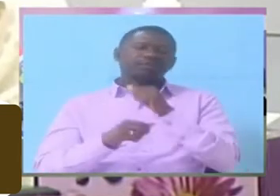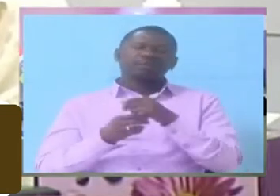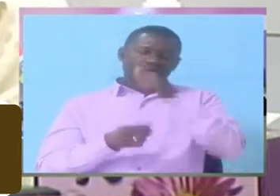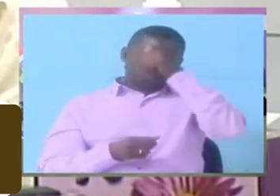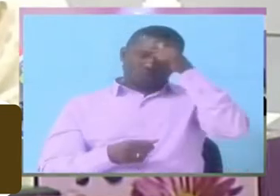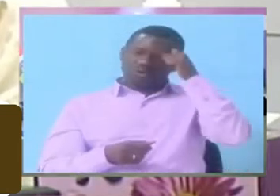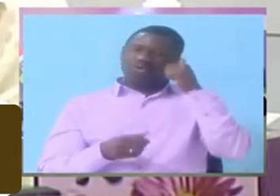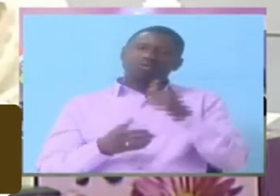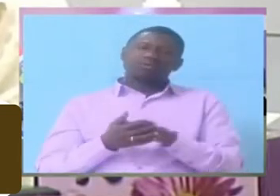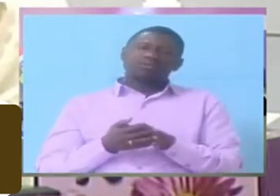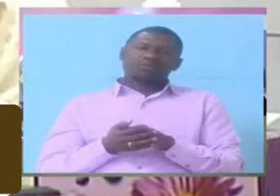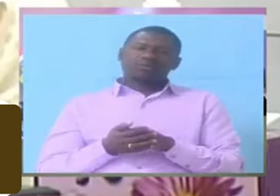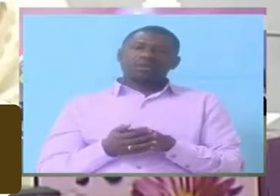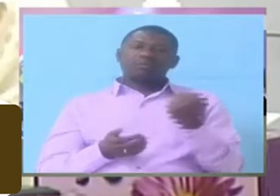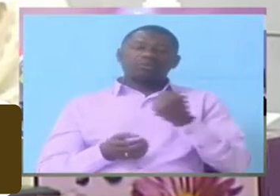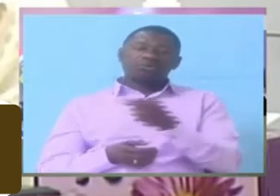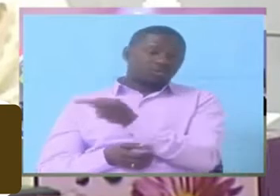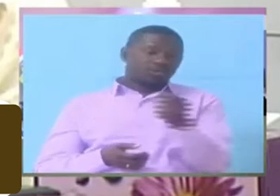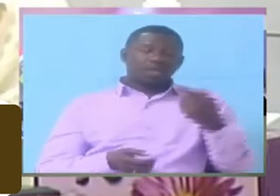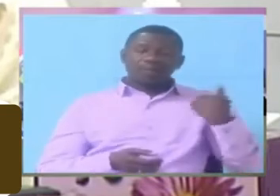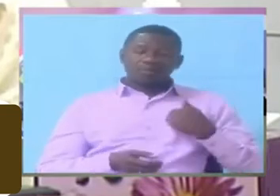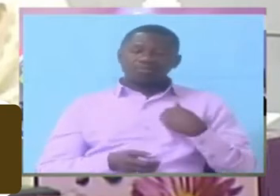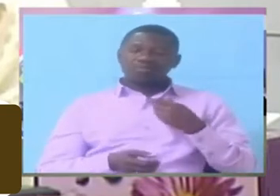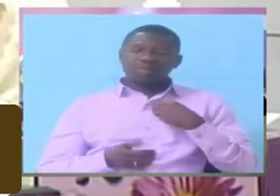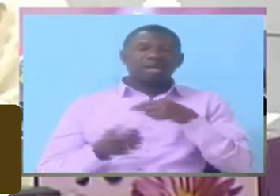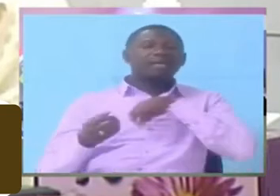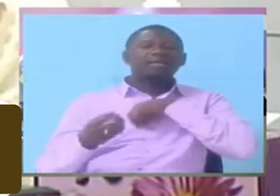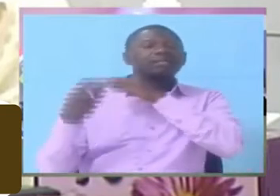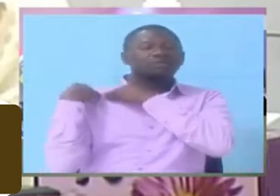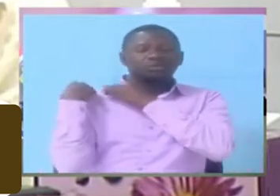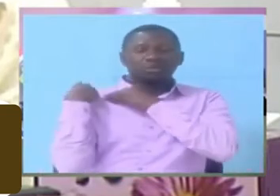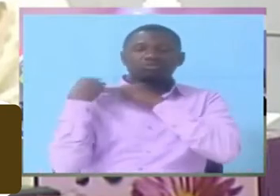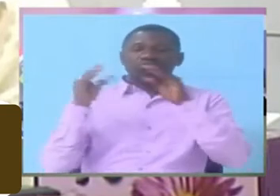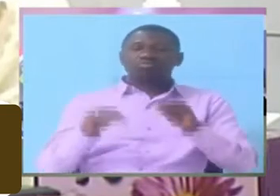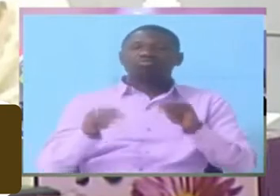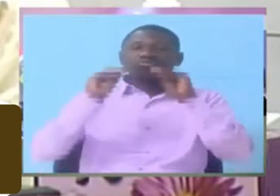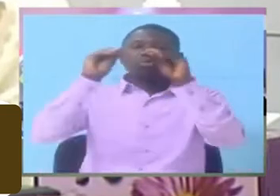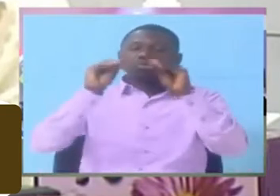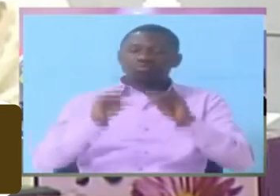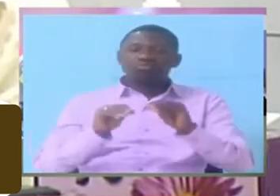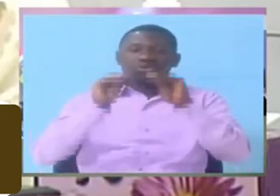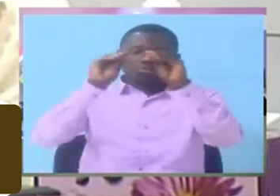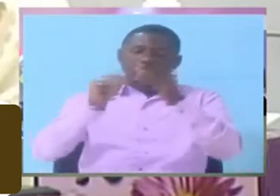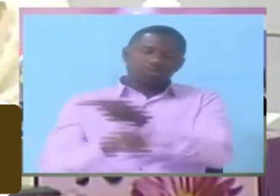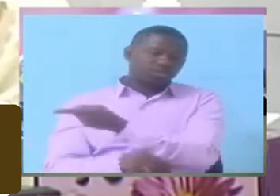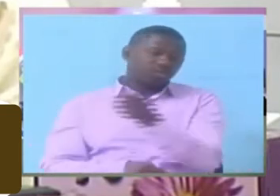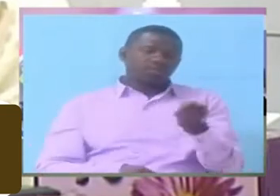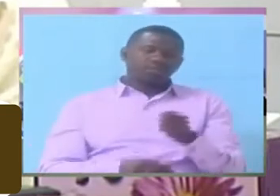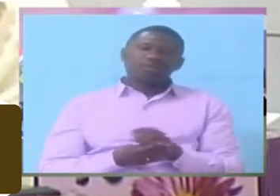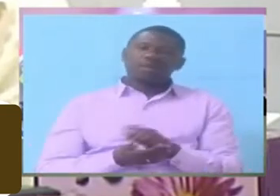my responsibility to promote. That means they are all less